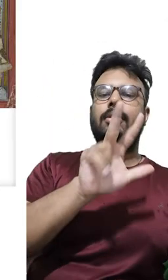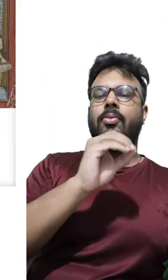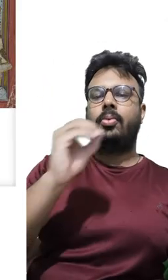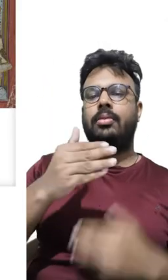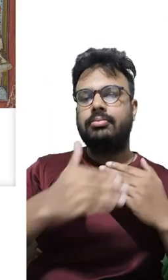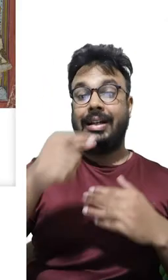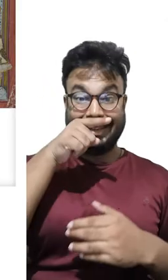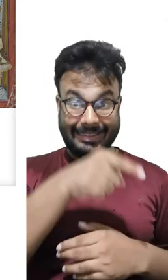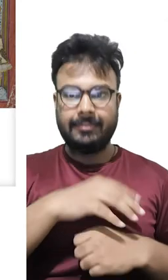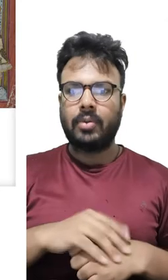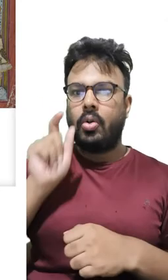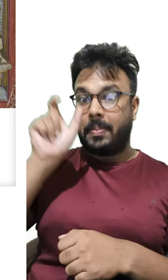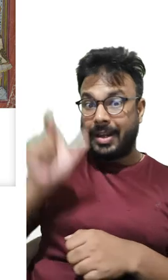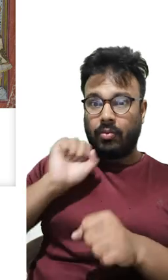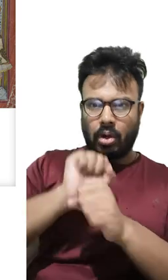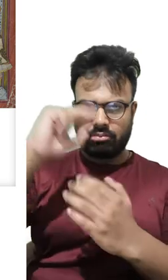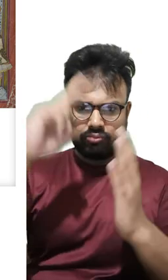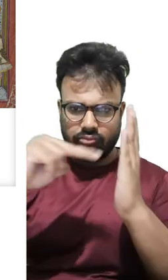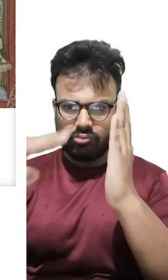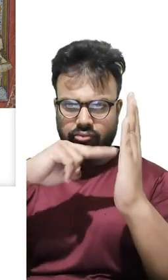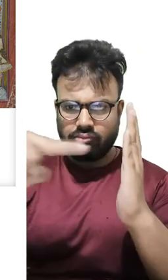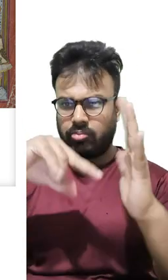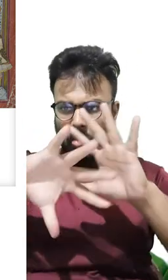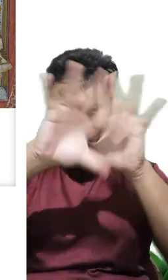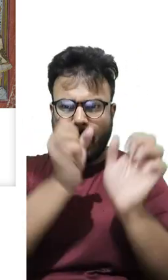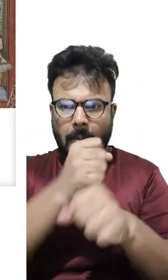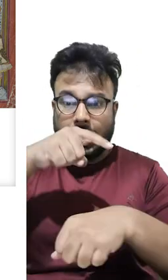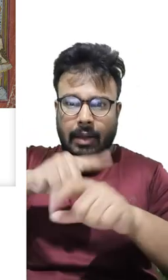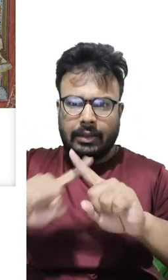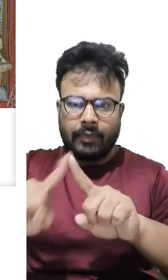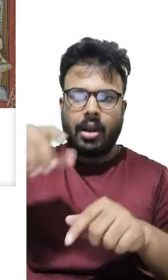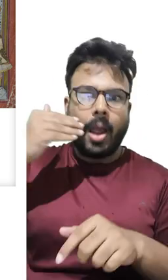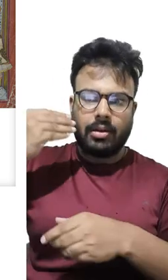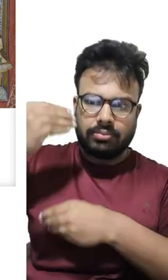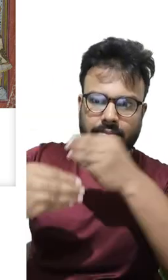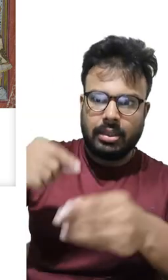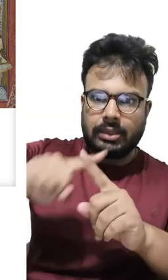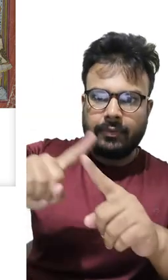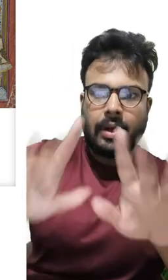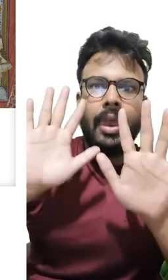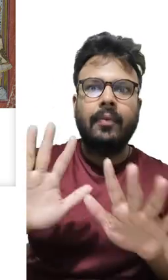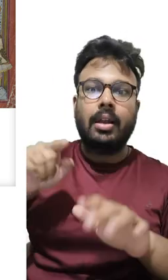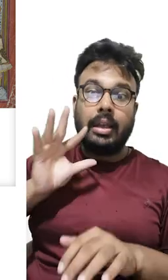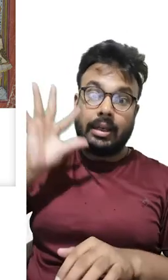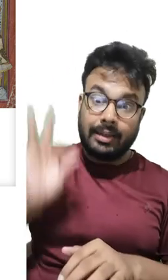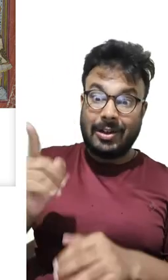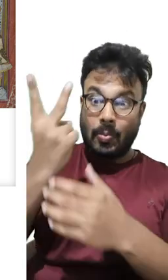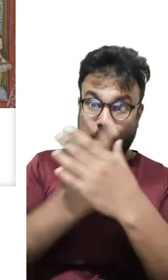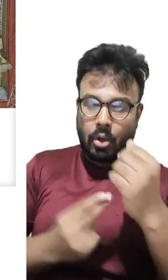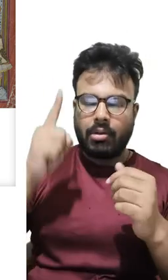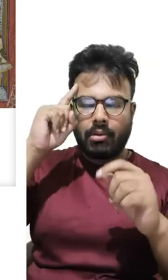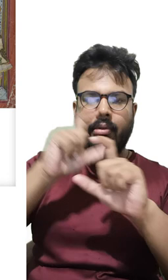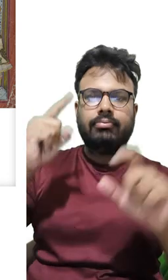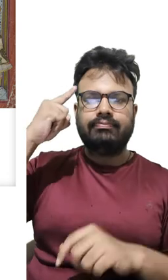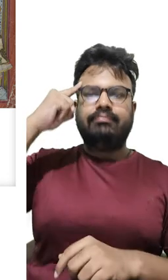Though Bhupen's work and the miniature painting were produced at different times under different circumstances,